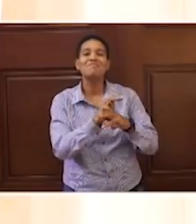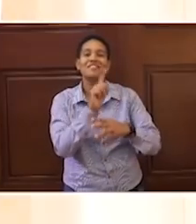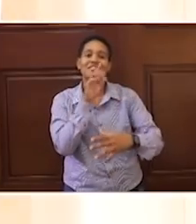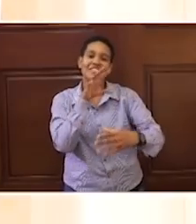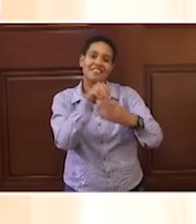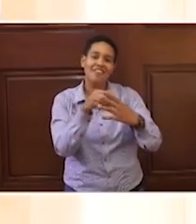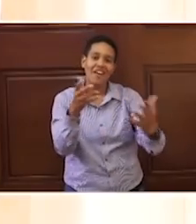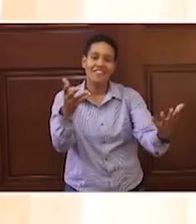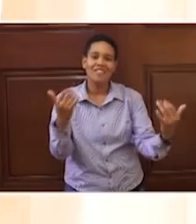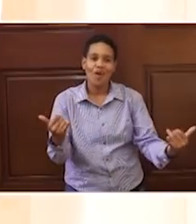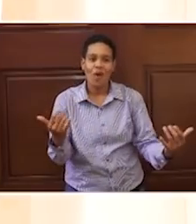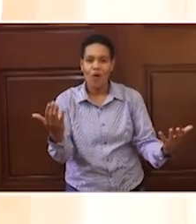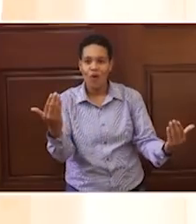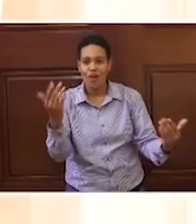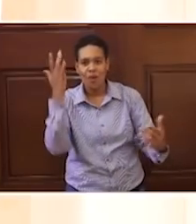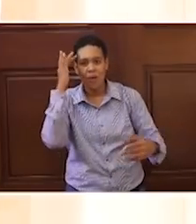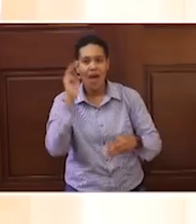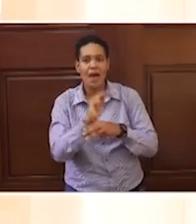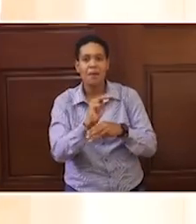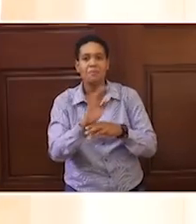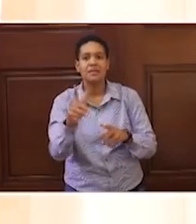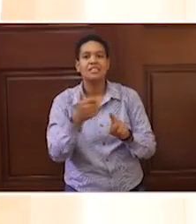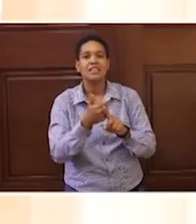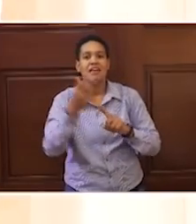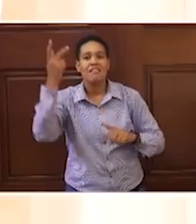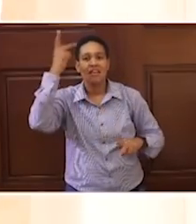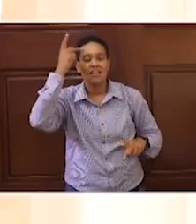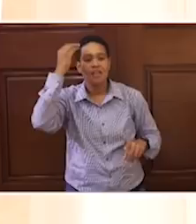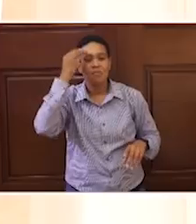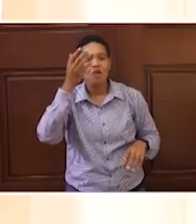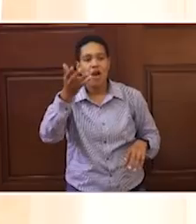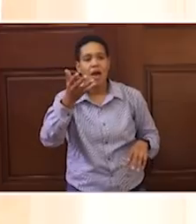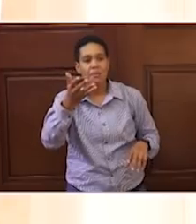involved as well, because ministers, the Prime Minister